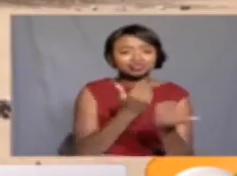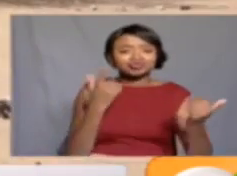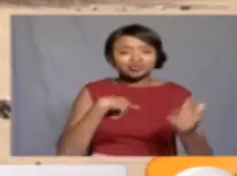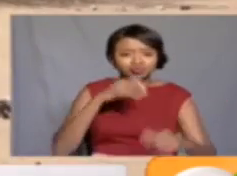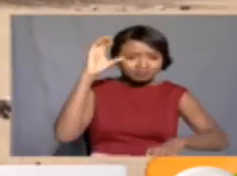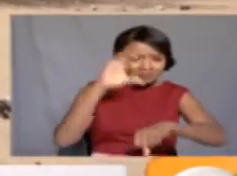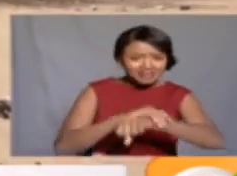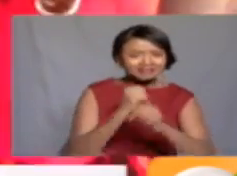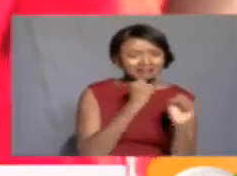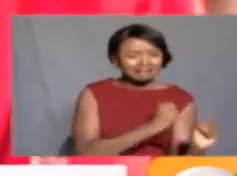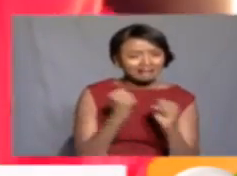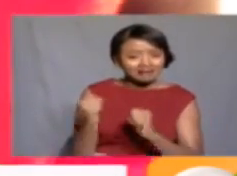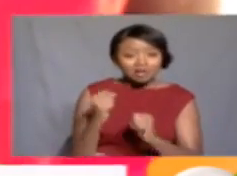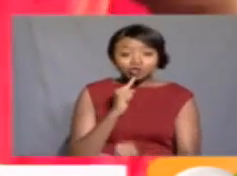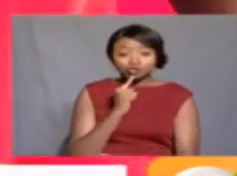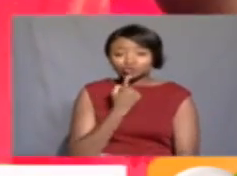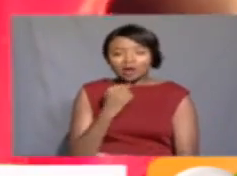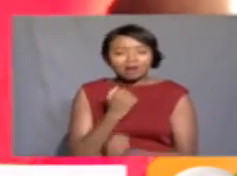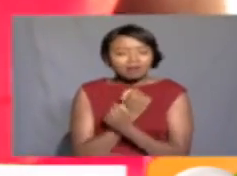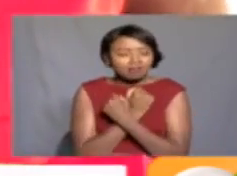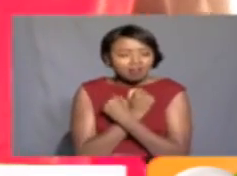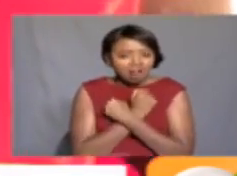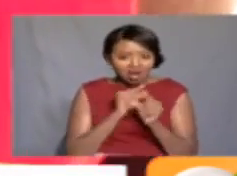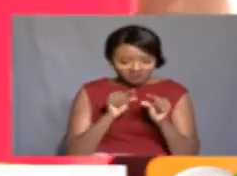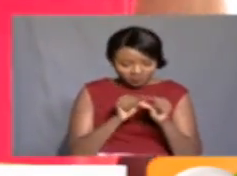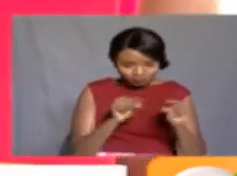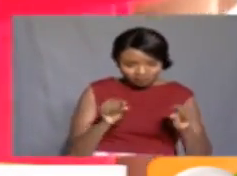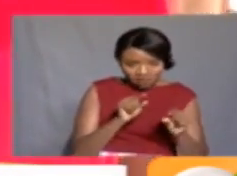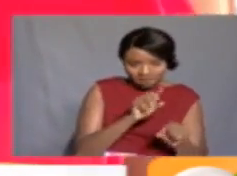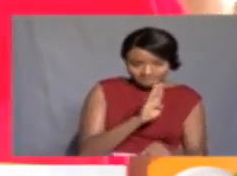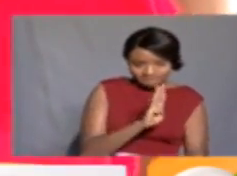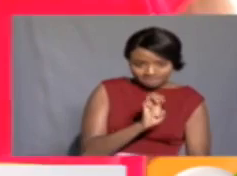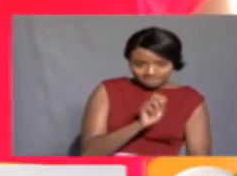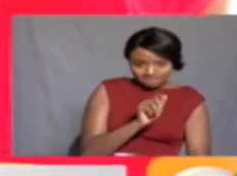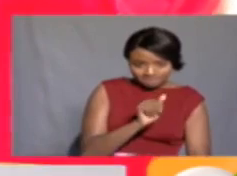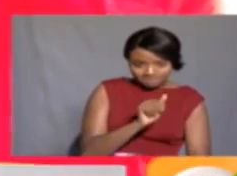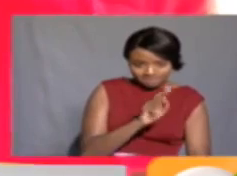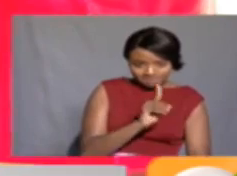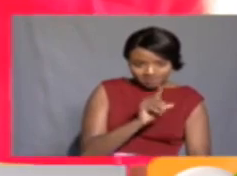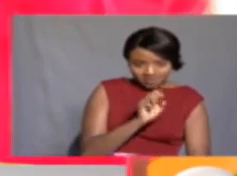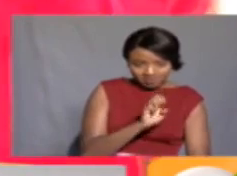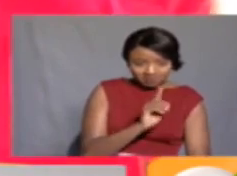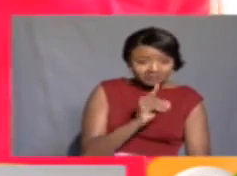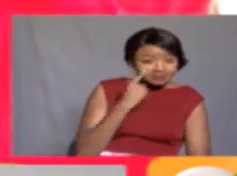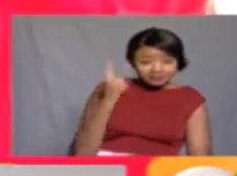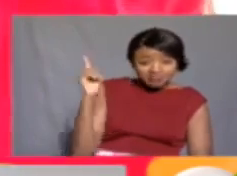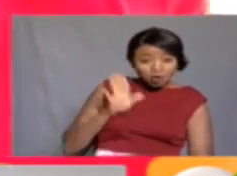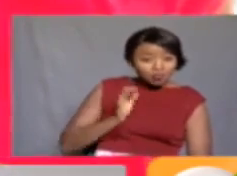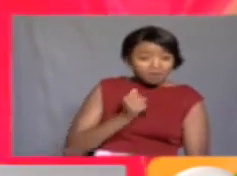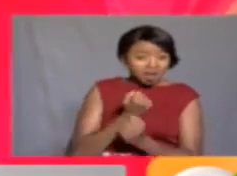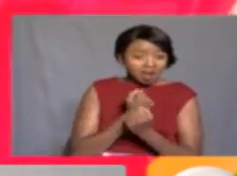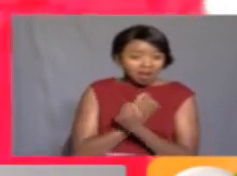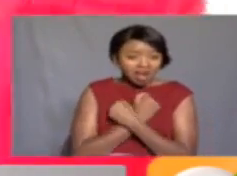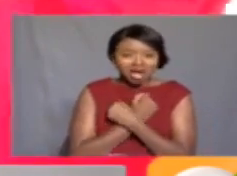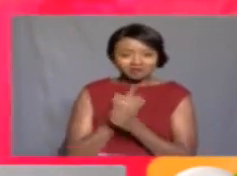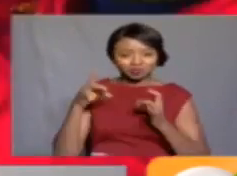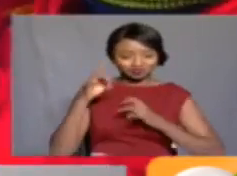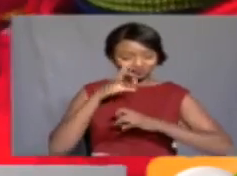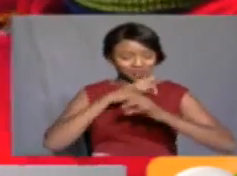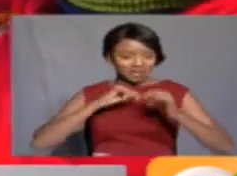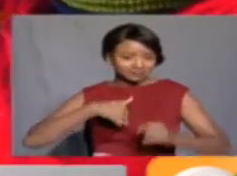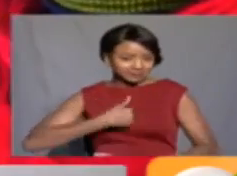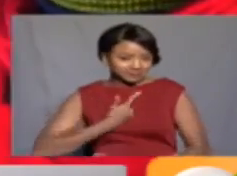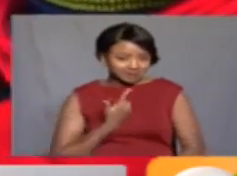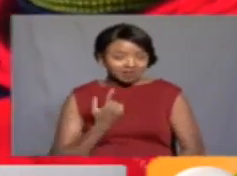The Turkana community love beads, Ngakoromwa. These women use the beads to adorn themselves. But a new innovation has enabled